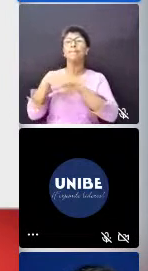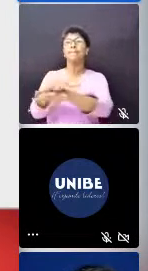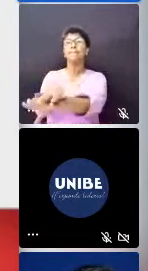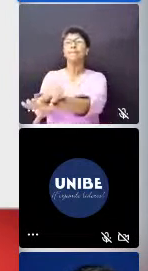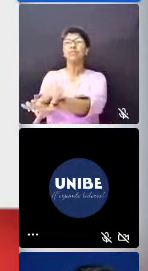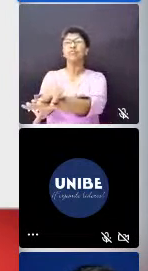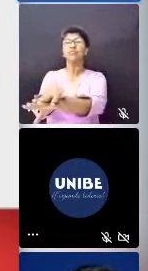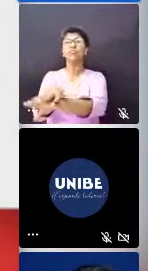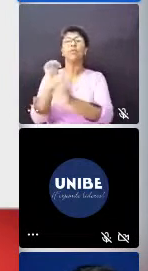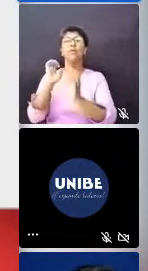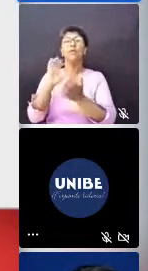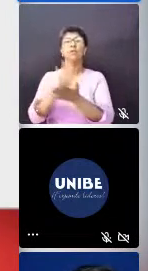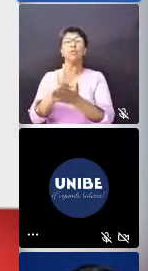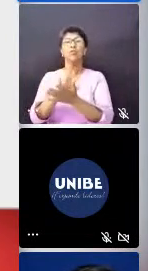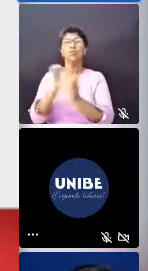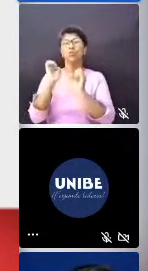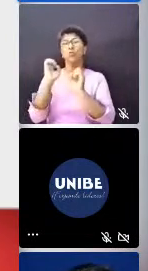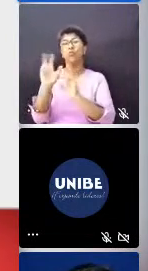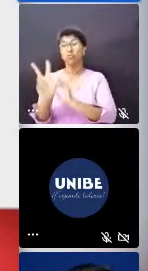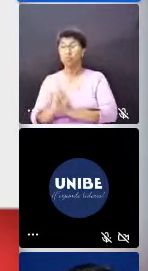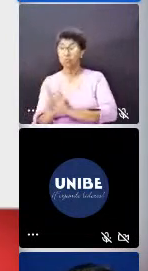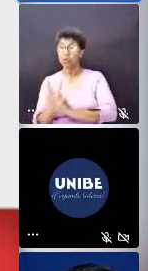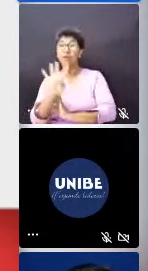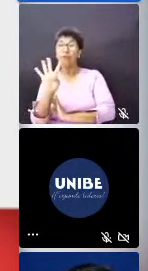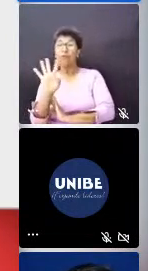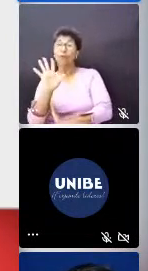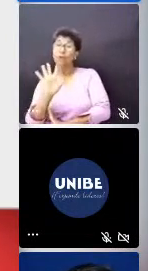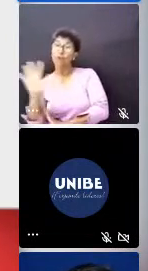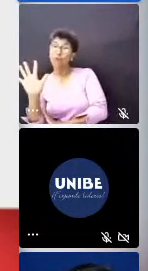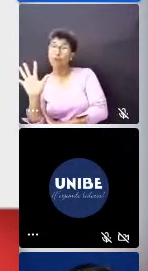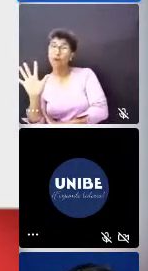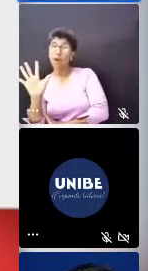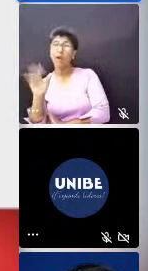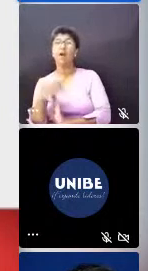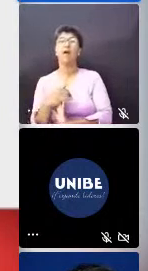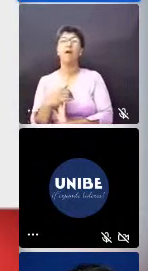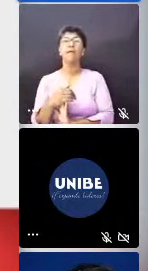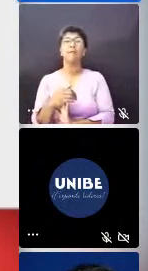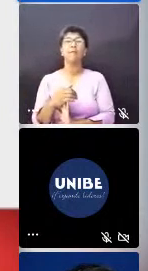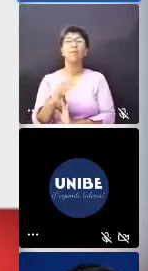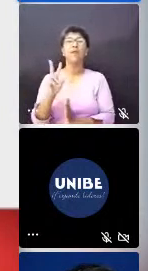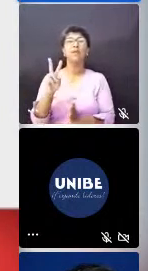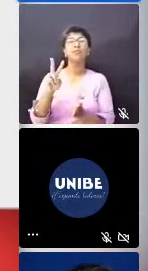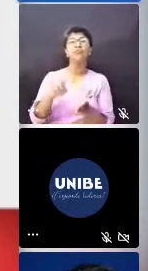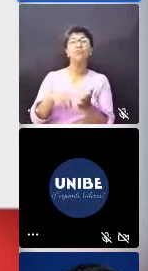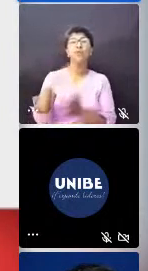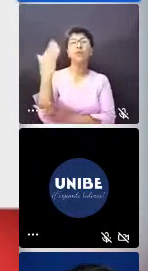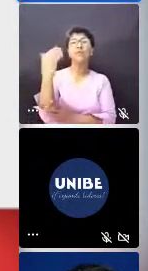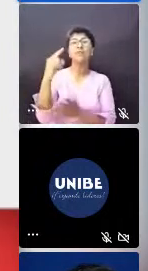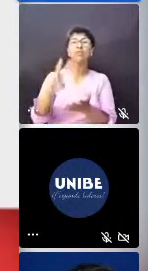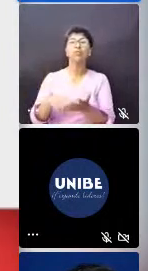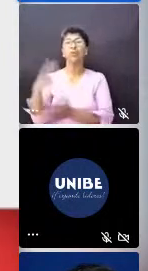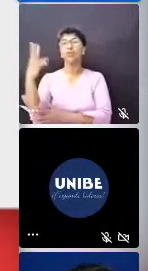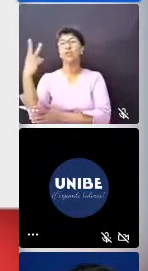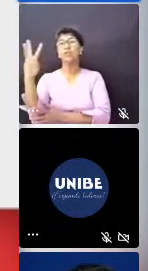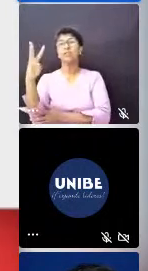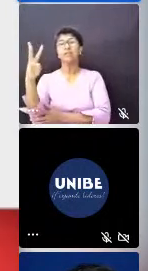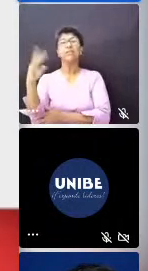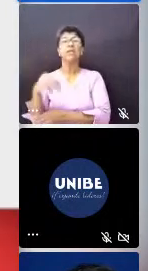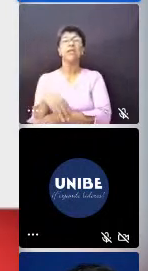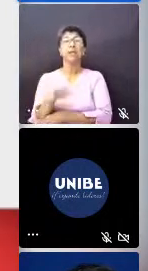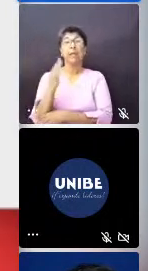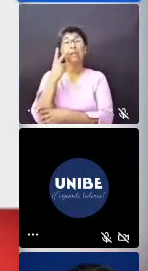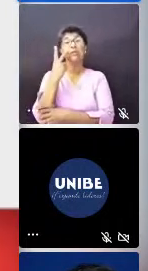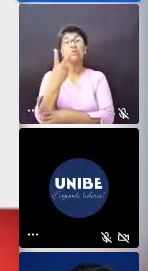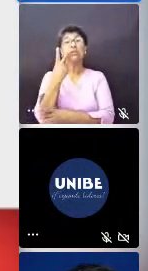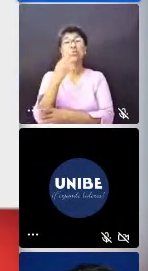the ages of 3, 4, and 5 at school year 2015-16. So as you see, this